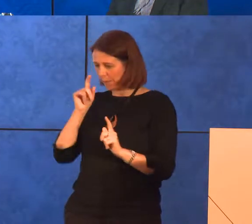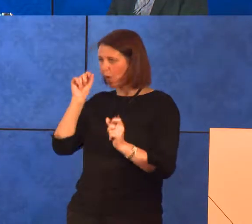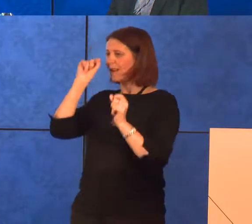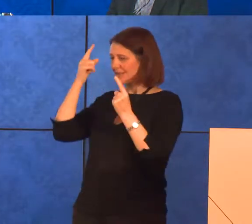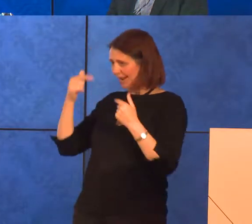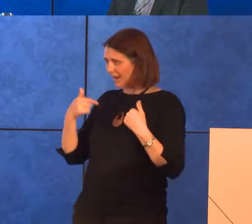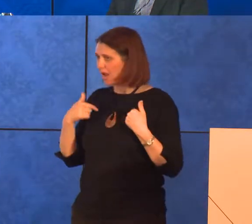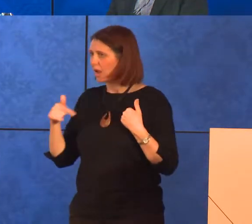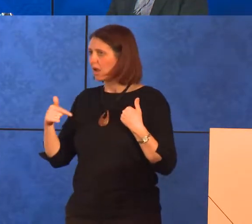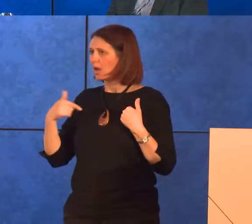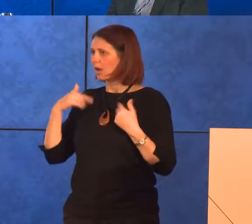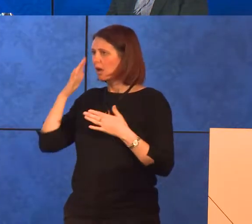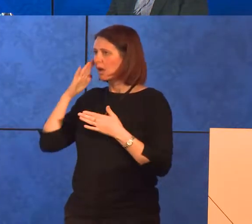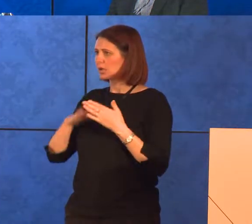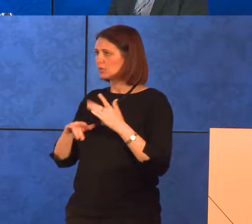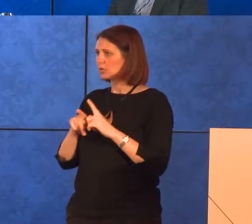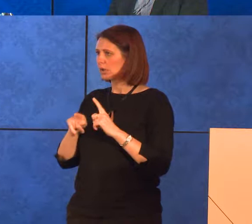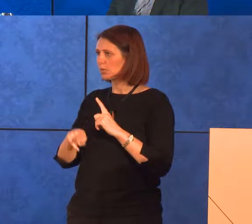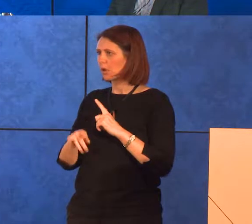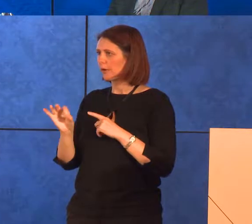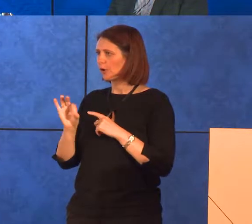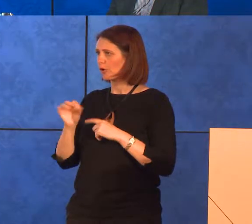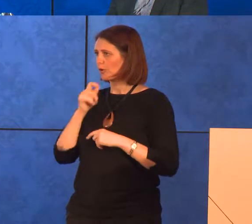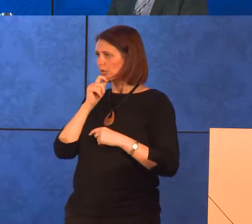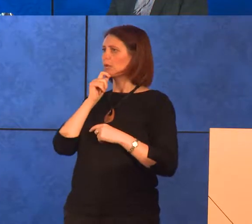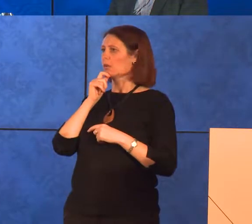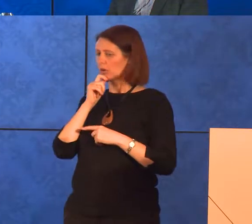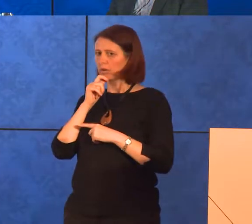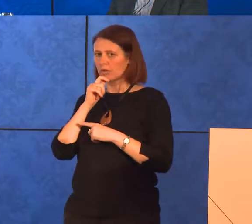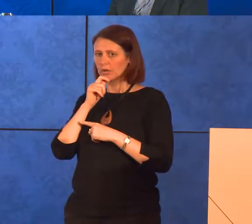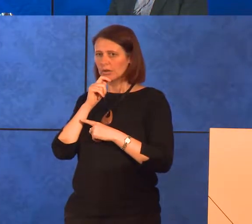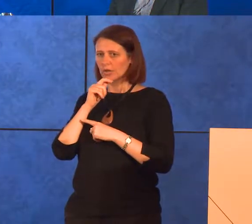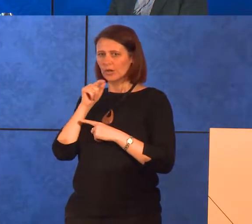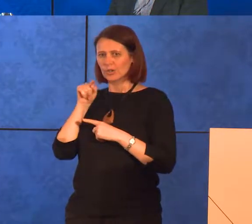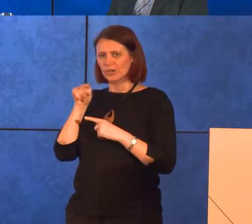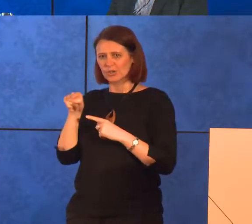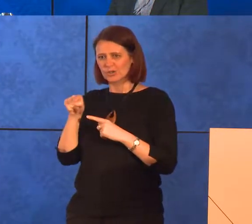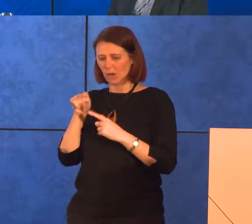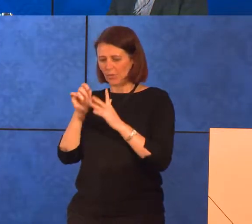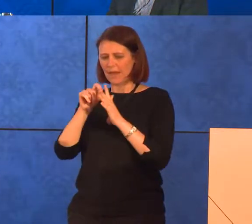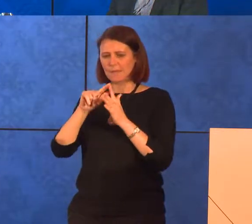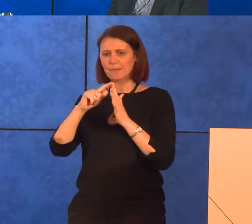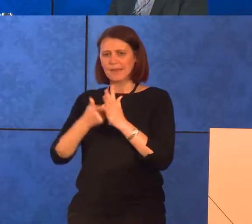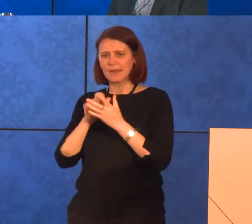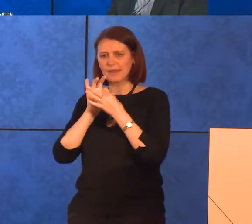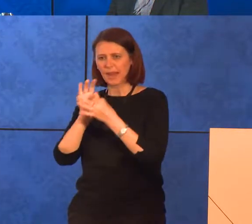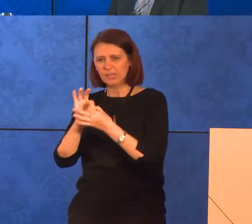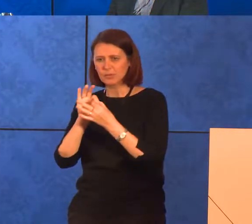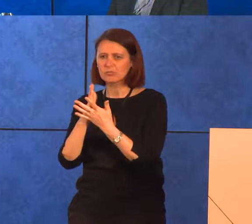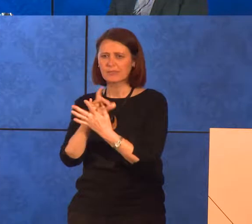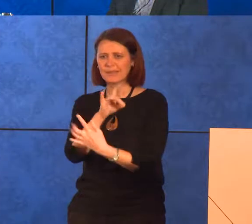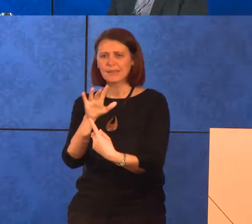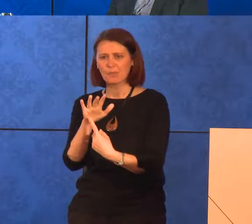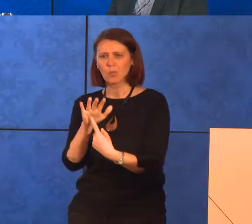had experienced actually didn't look like that. And so funding of that kind of peer engagement was really important